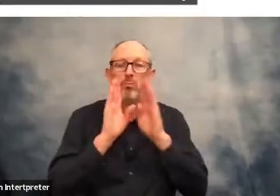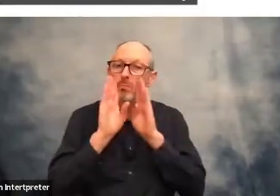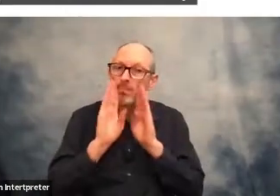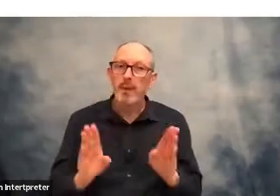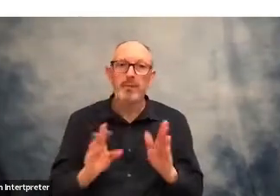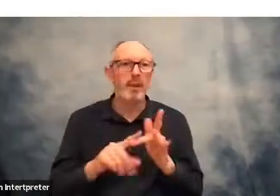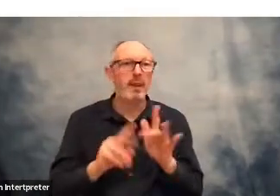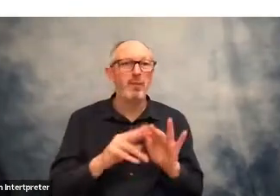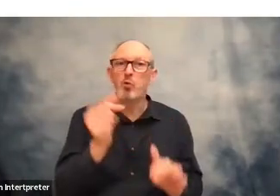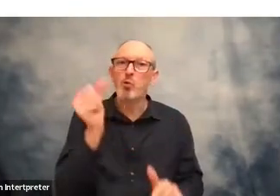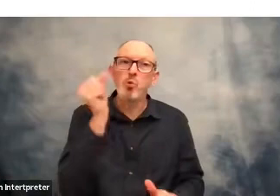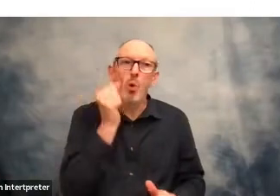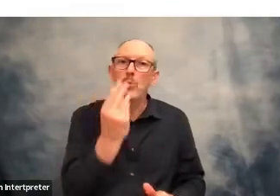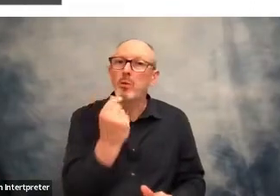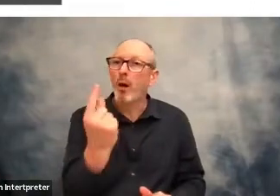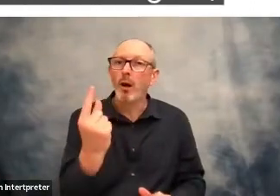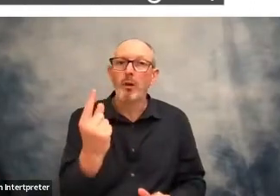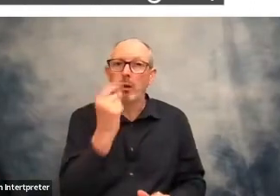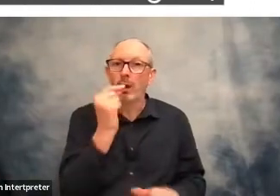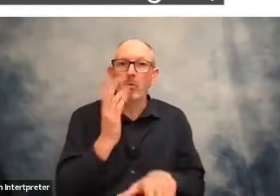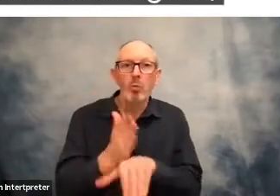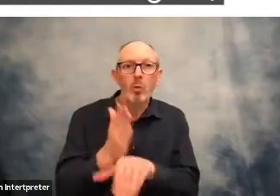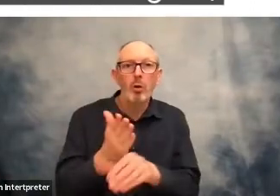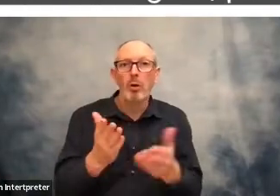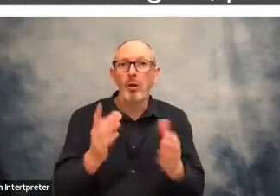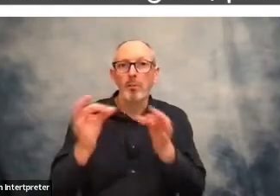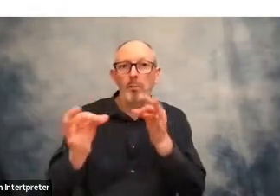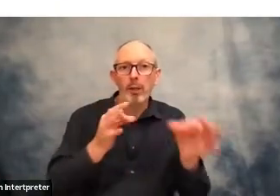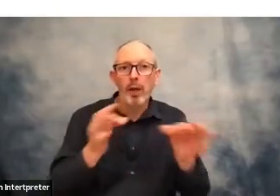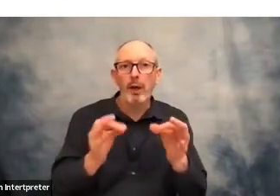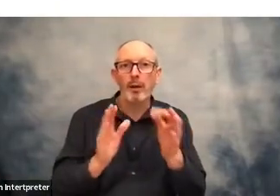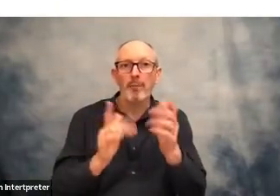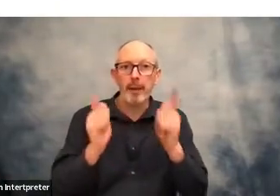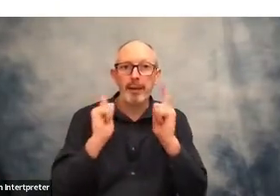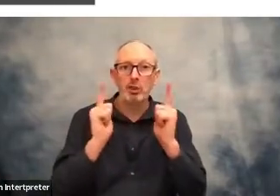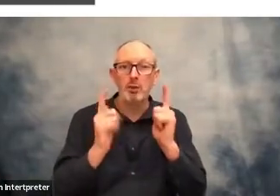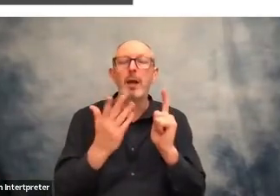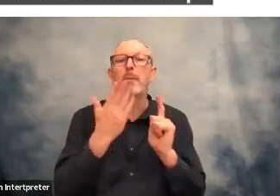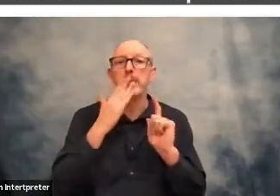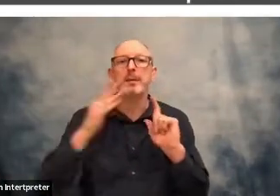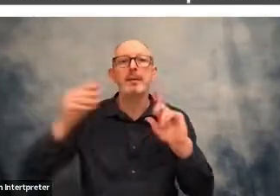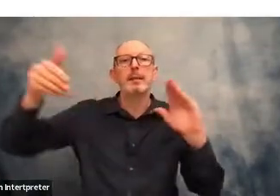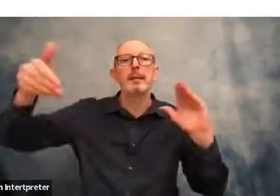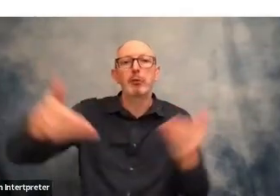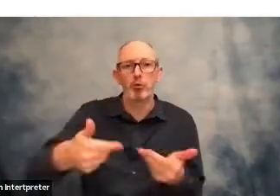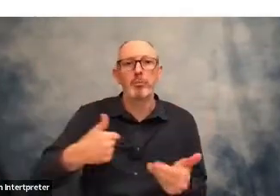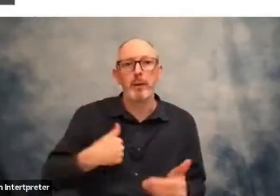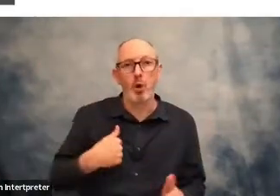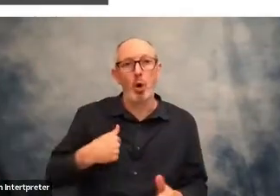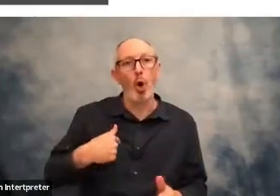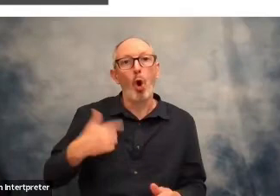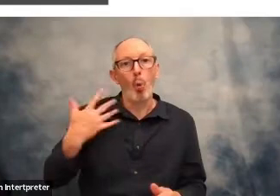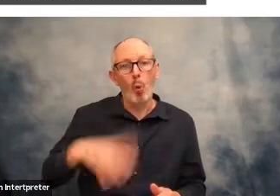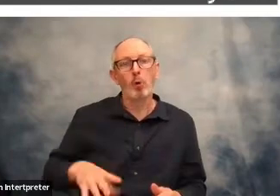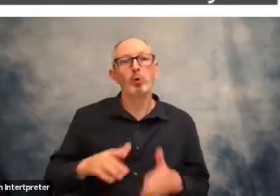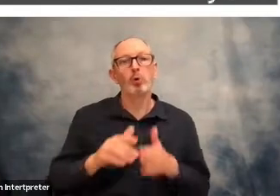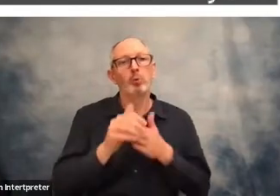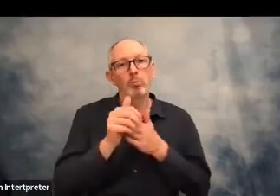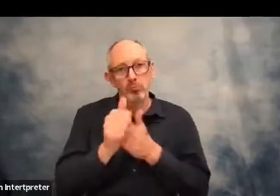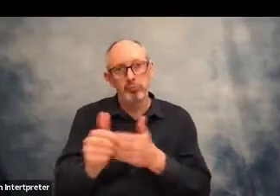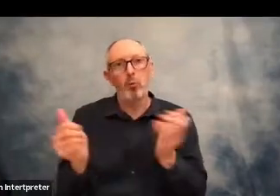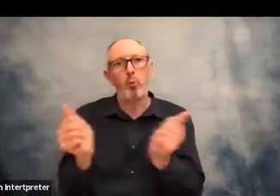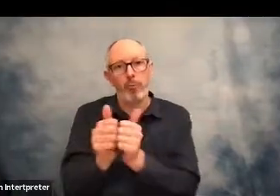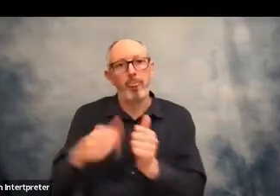workers, coordinators, or plant managers, please introduce me. I wanted to keep building this together with them. Thank